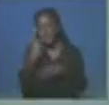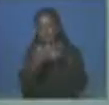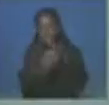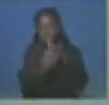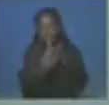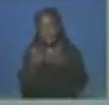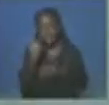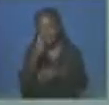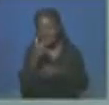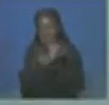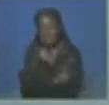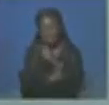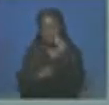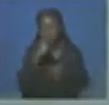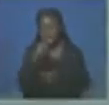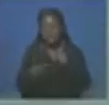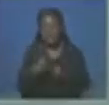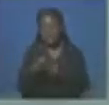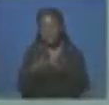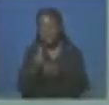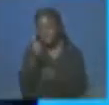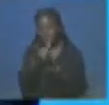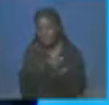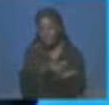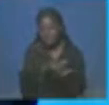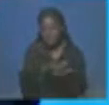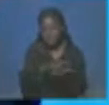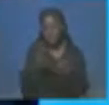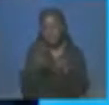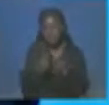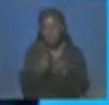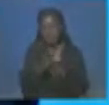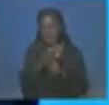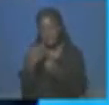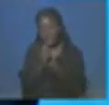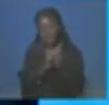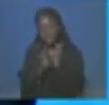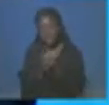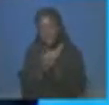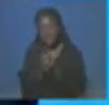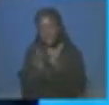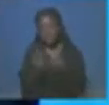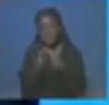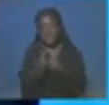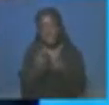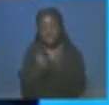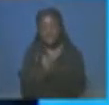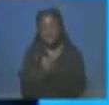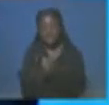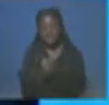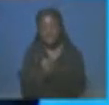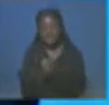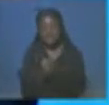globally that is most vulnerable to the climate change crisis. Given the urgency of the climate crisis,